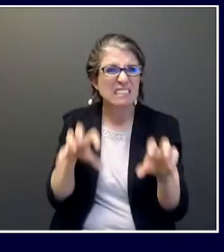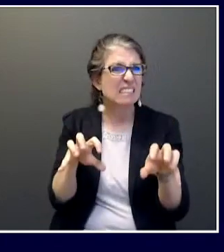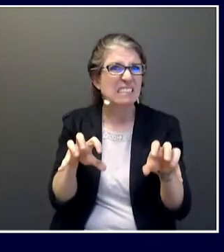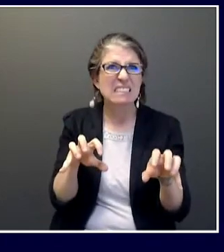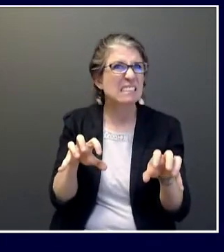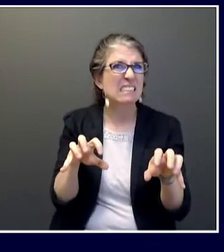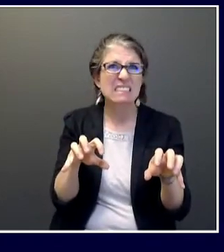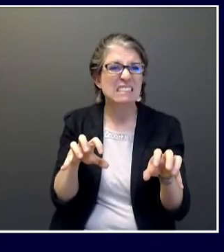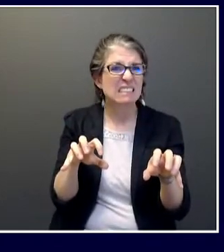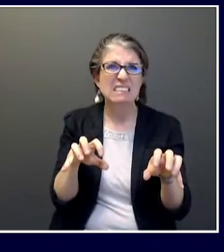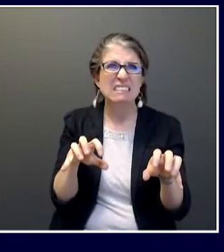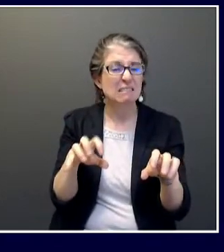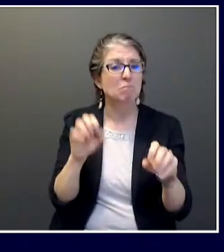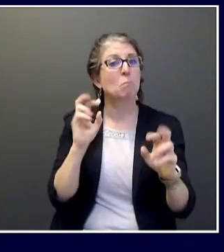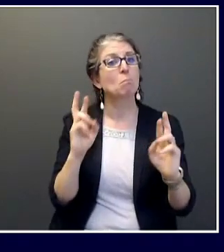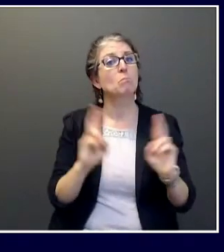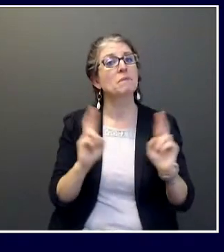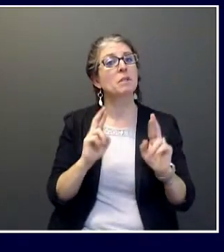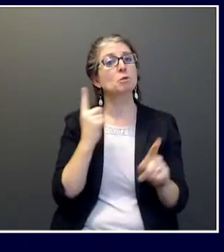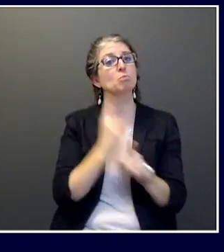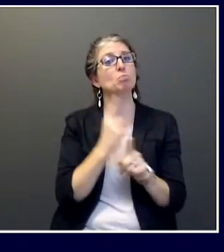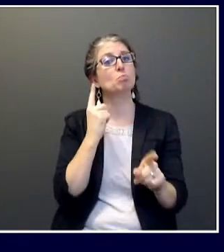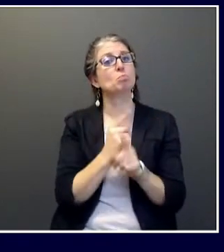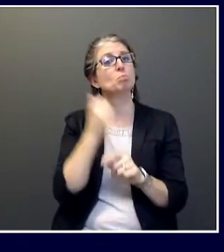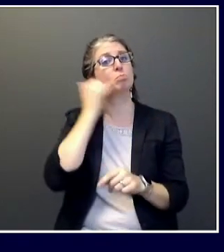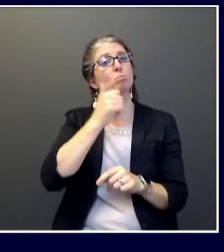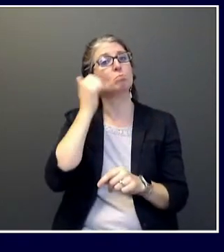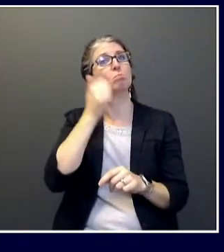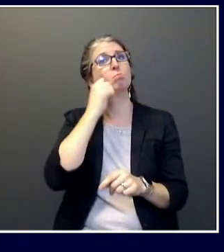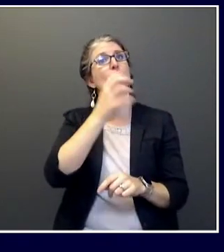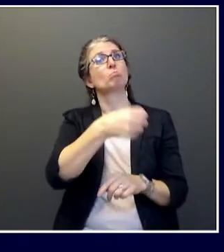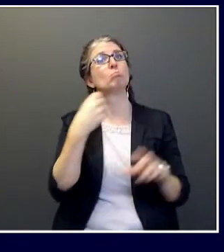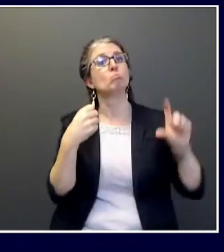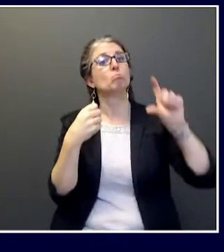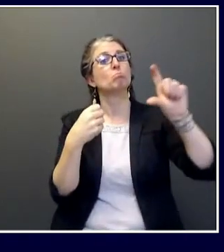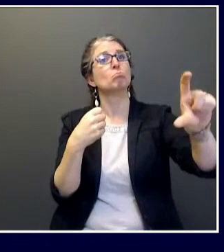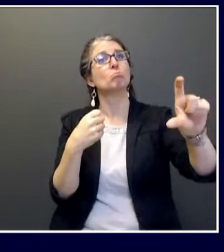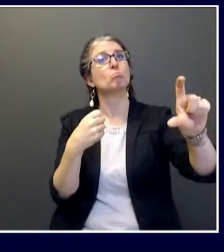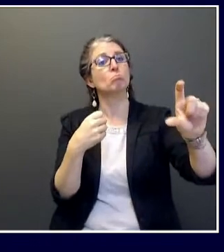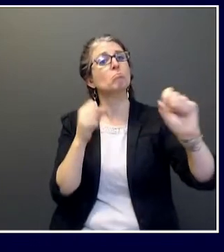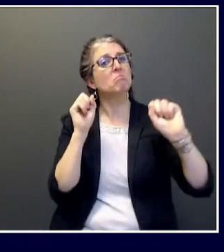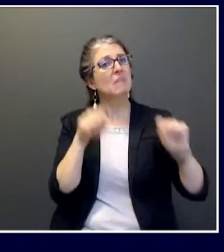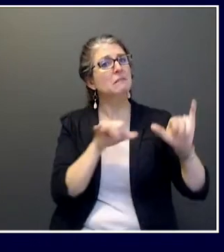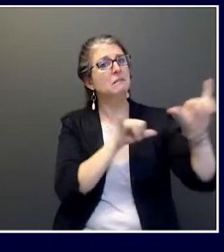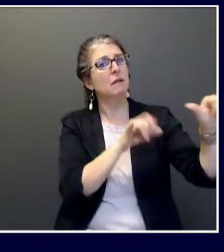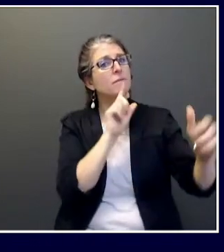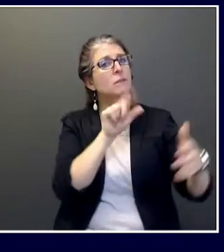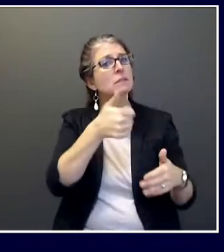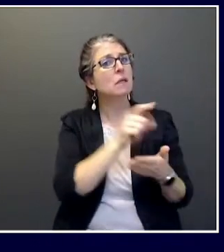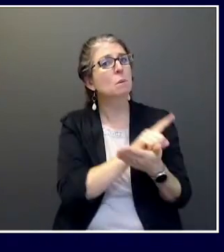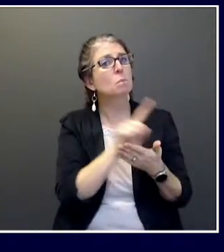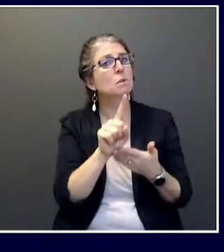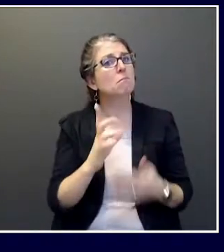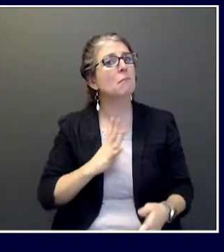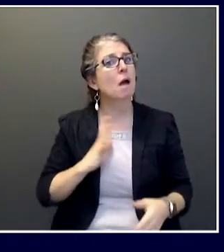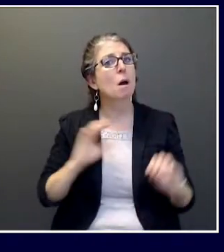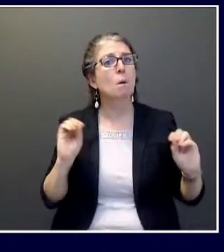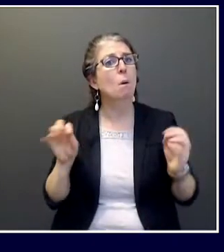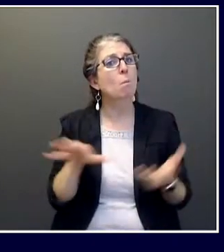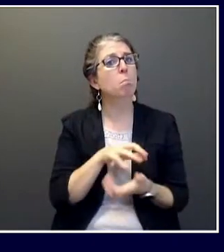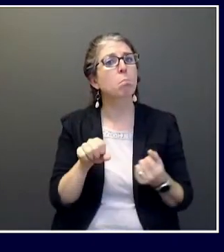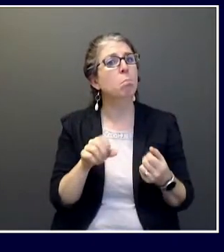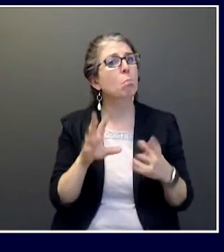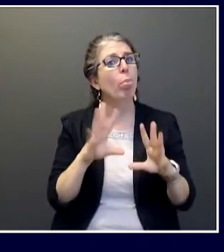weeks. That opens up so many different avenues for how the Pfizer vaccine can be deployed in the field. The second thing is